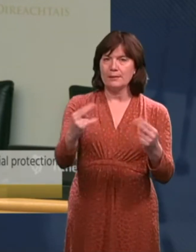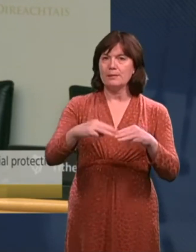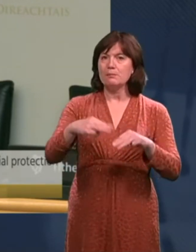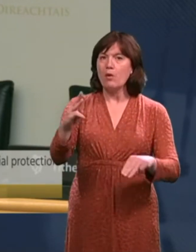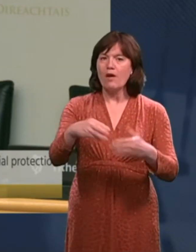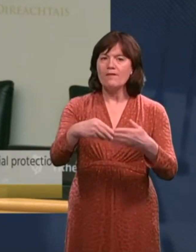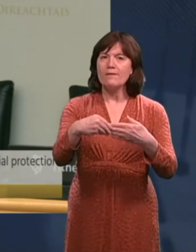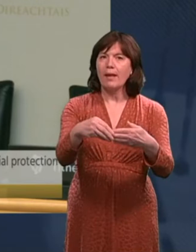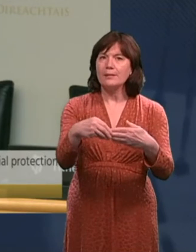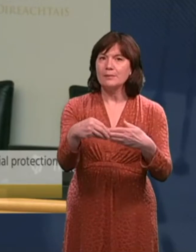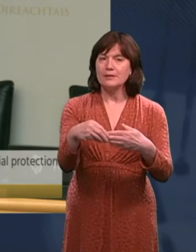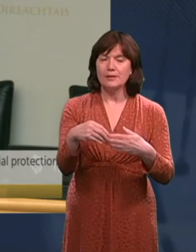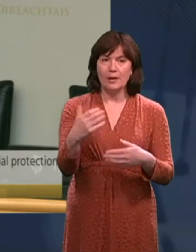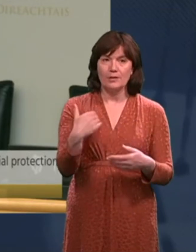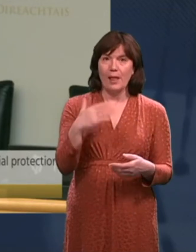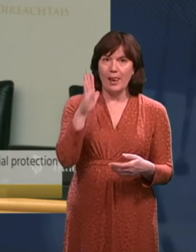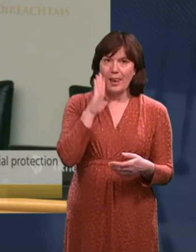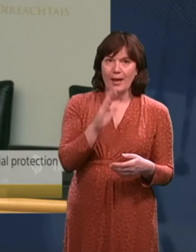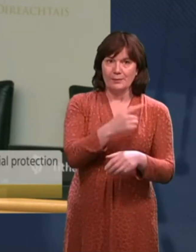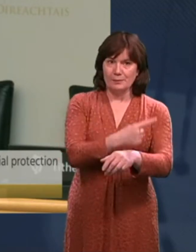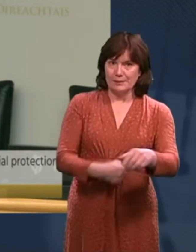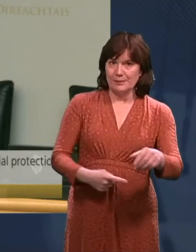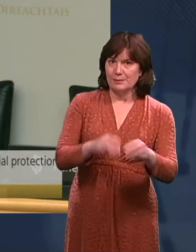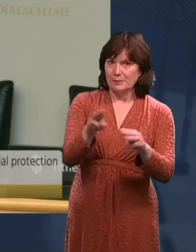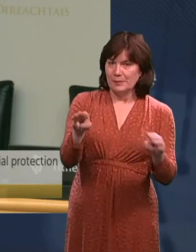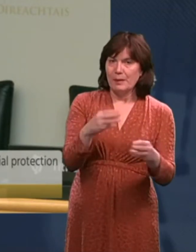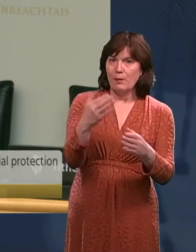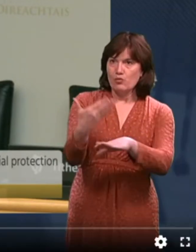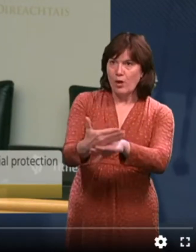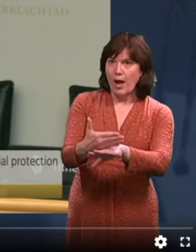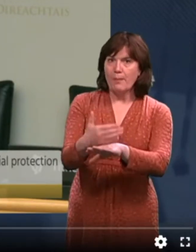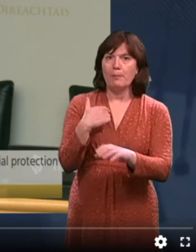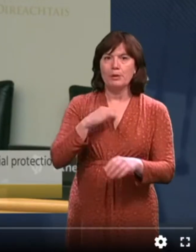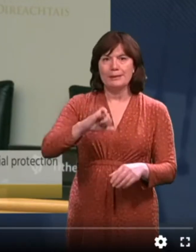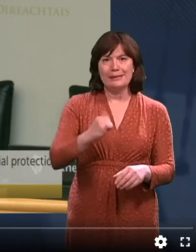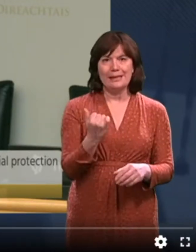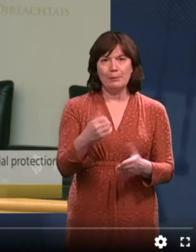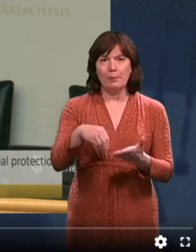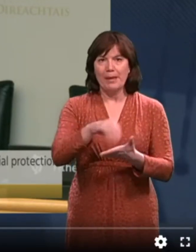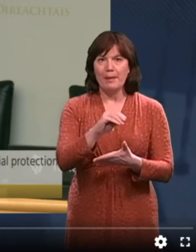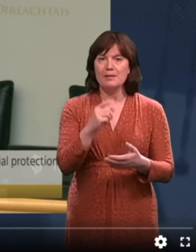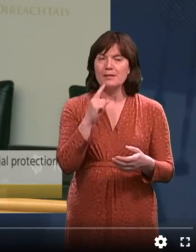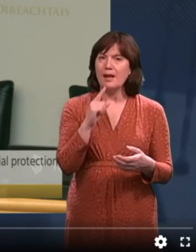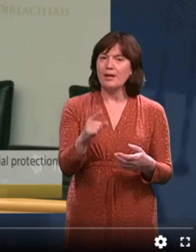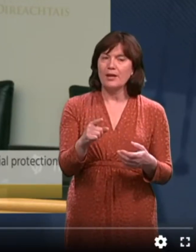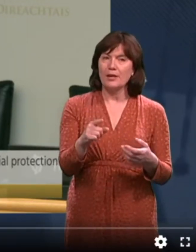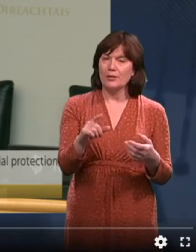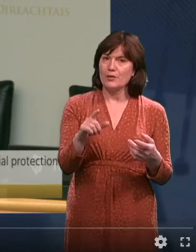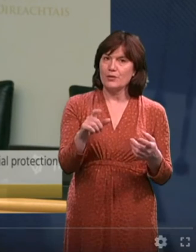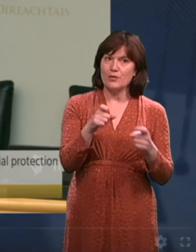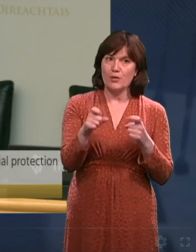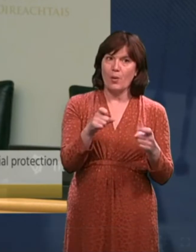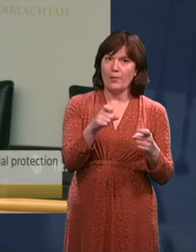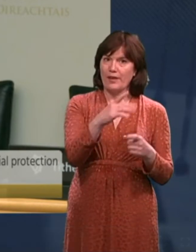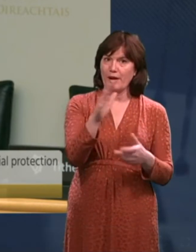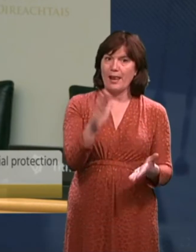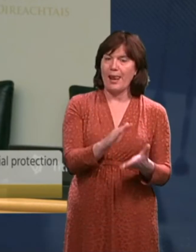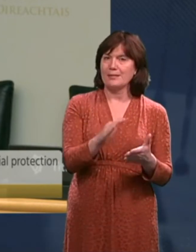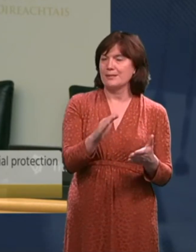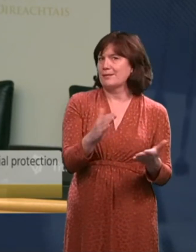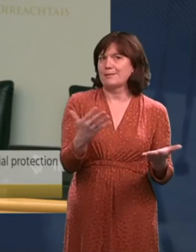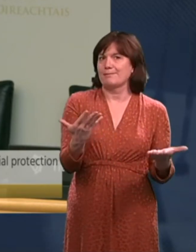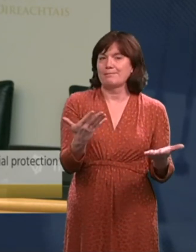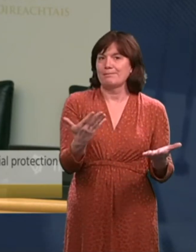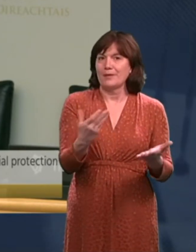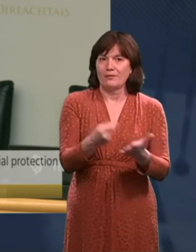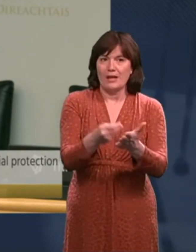people work and receive state payments instead of sharp cliff edges, which can make those working less well off, and those who will have no choice other than carers